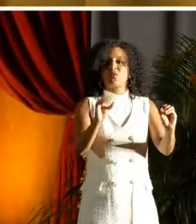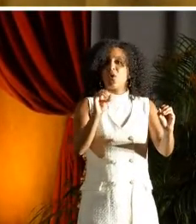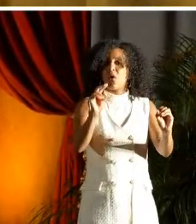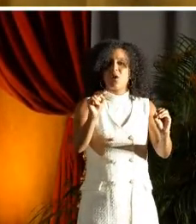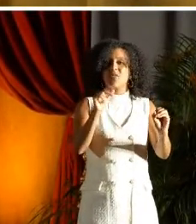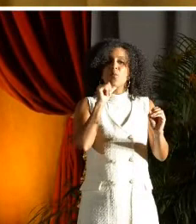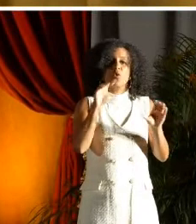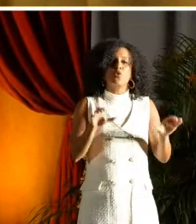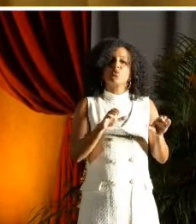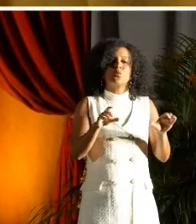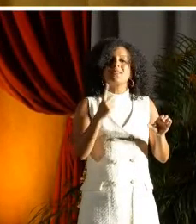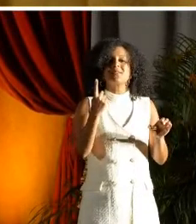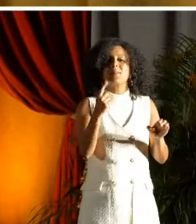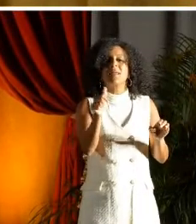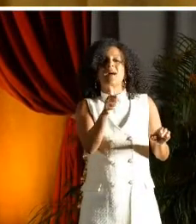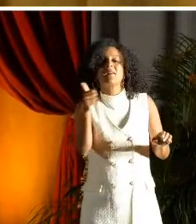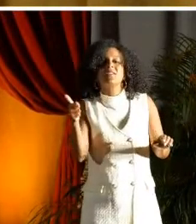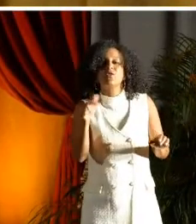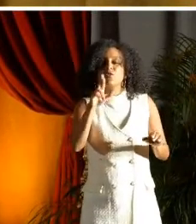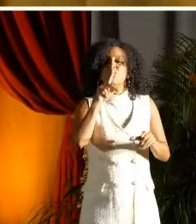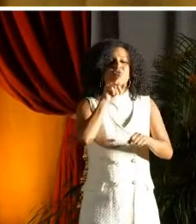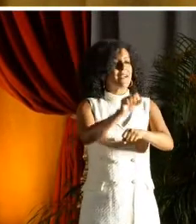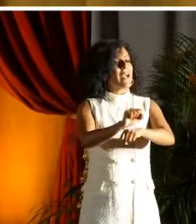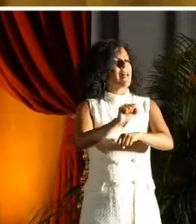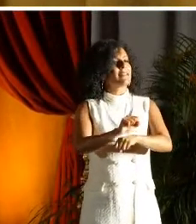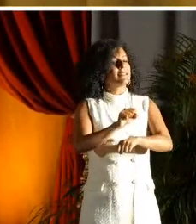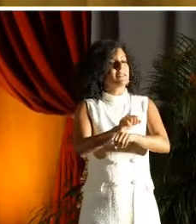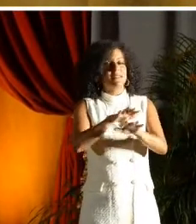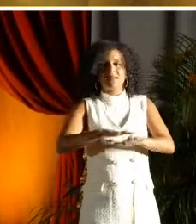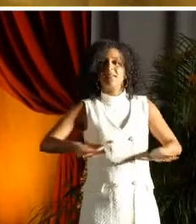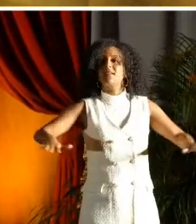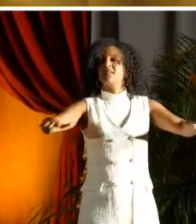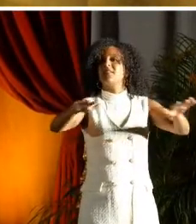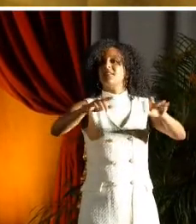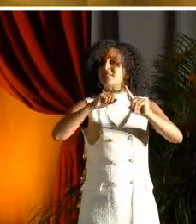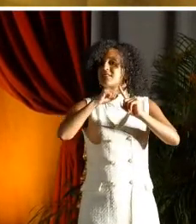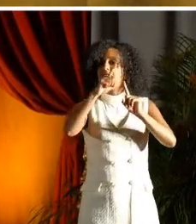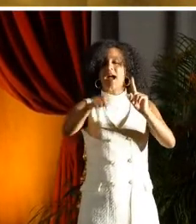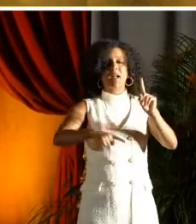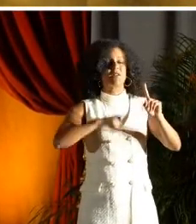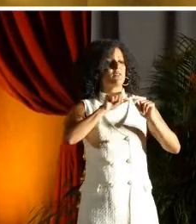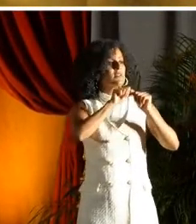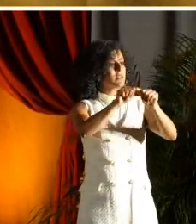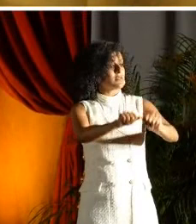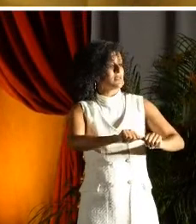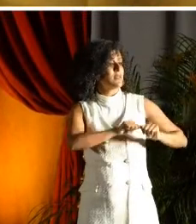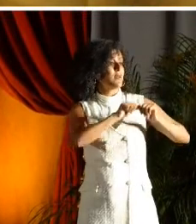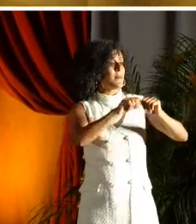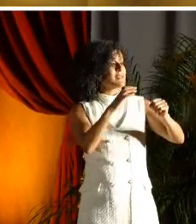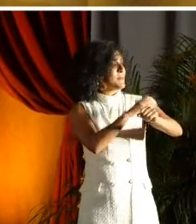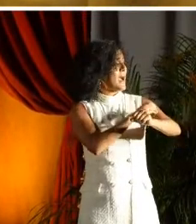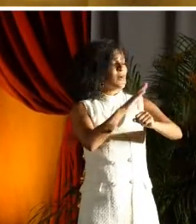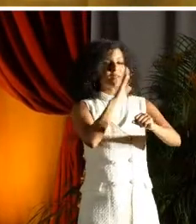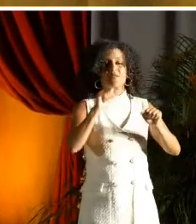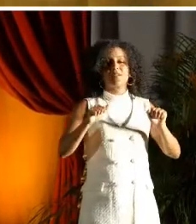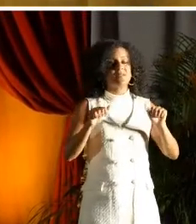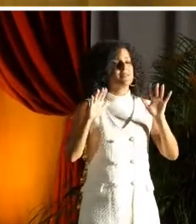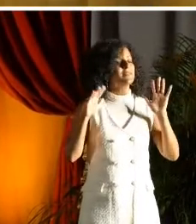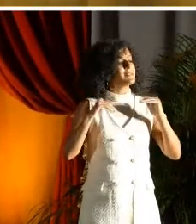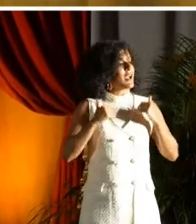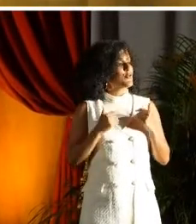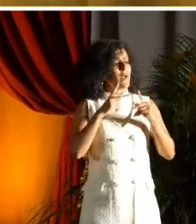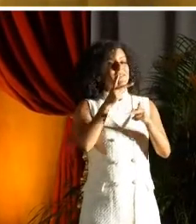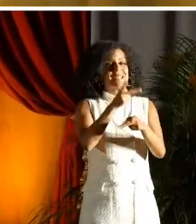doing something else. And so it's this reality that as this cycle is going to continue, because power is restless, you have to keep